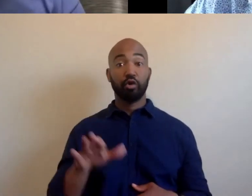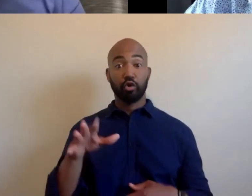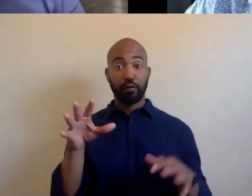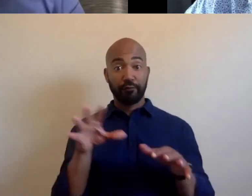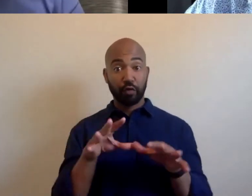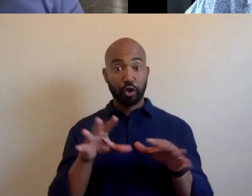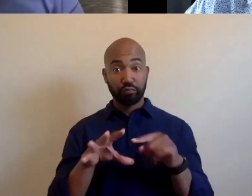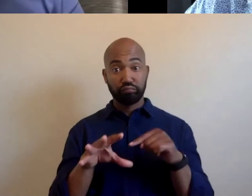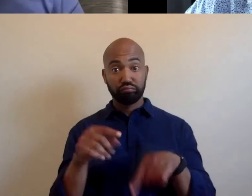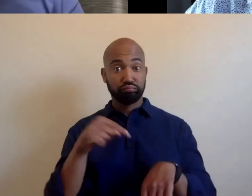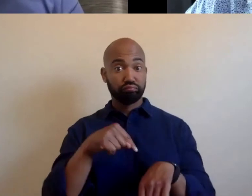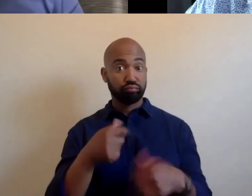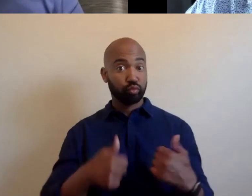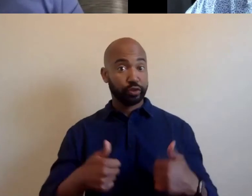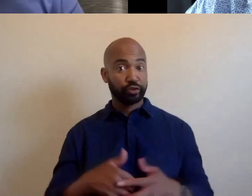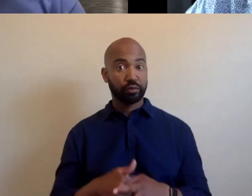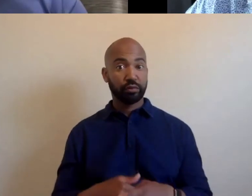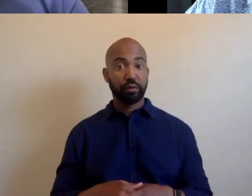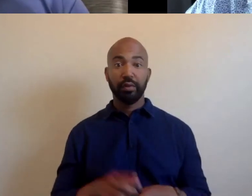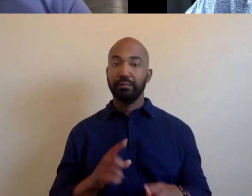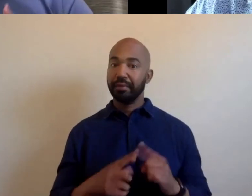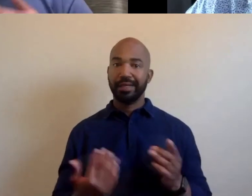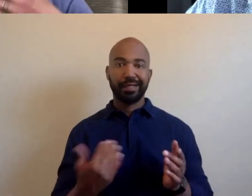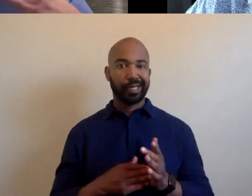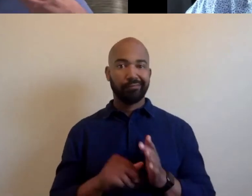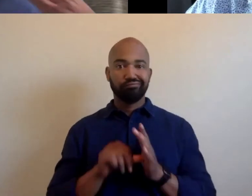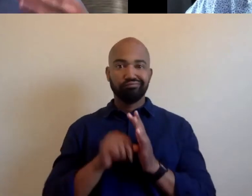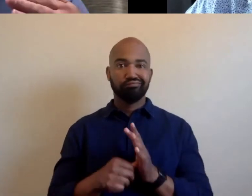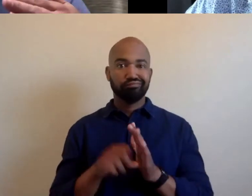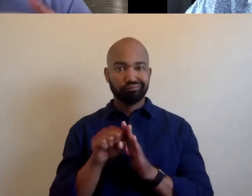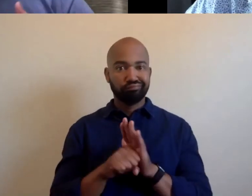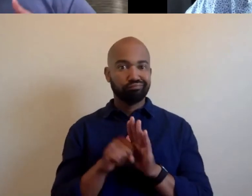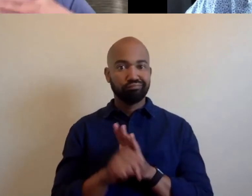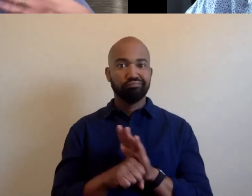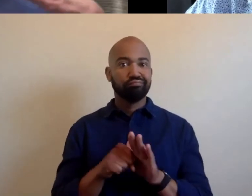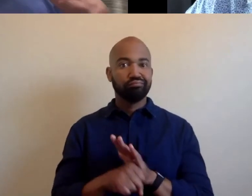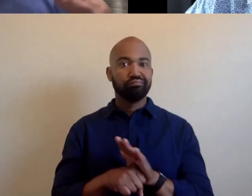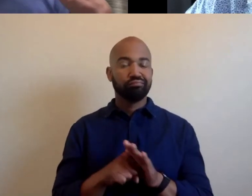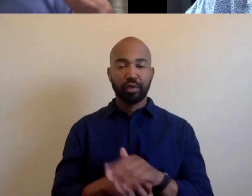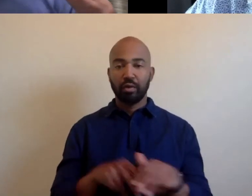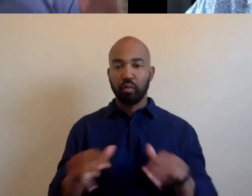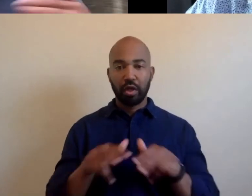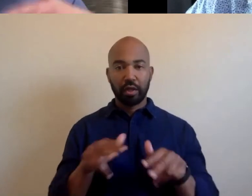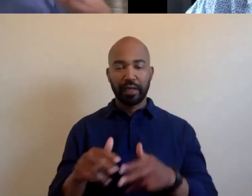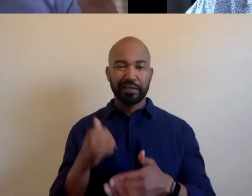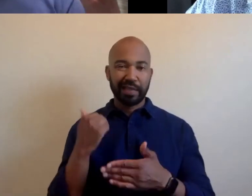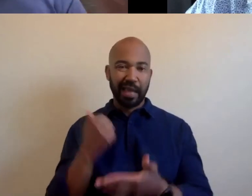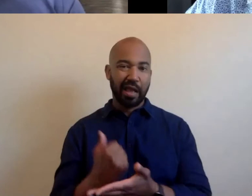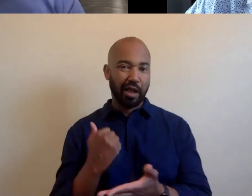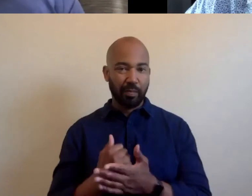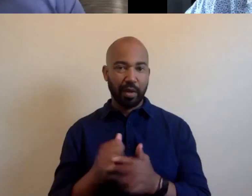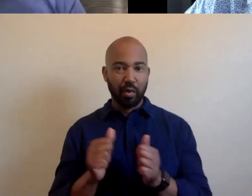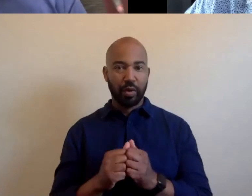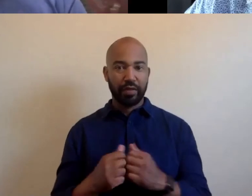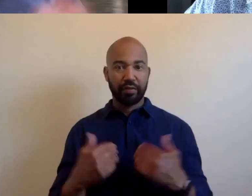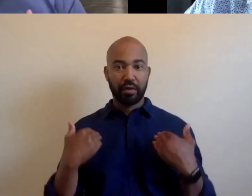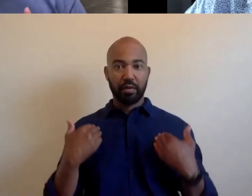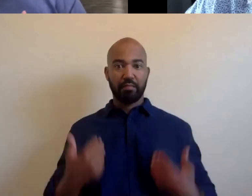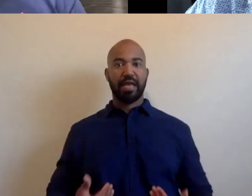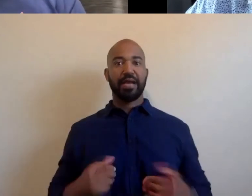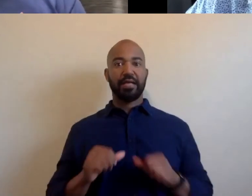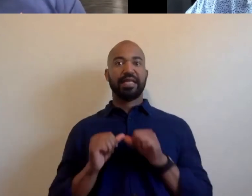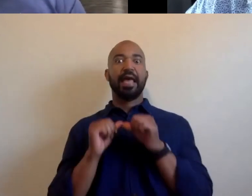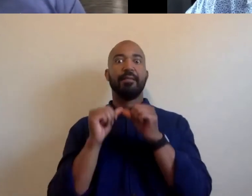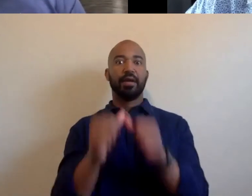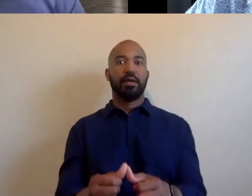also, I can't stress enough, walking, even just to, again, build up that stamina, to get yourself to a place where biking